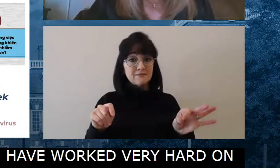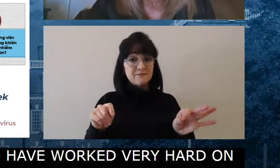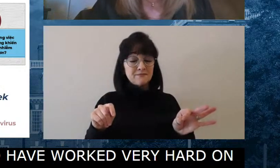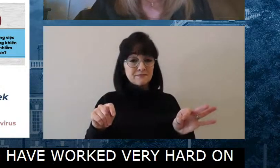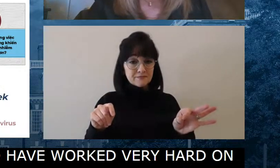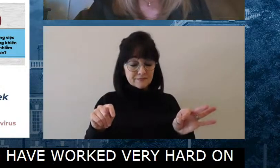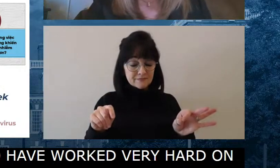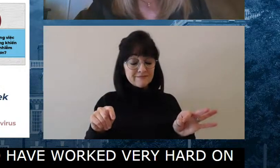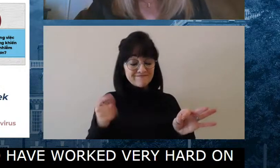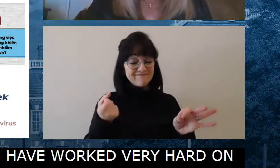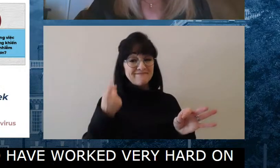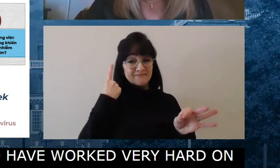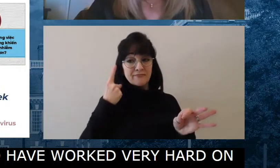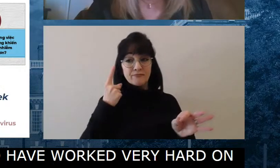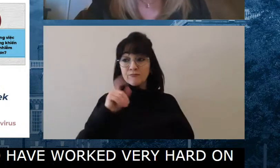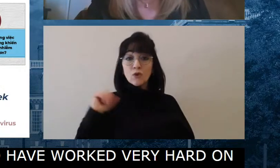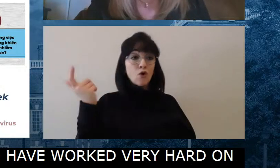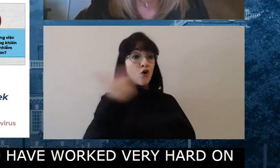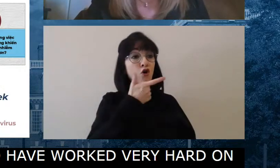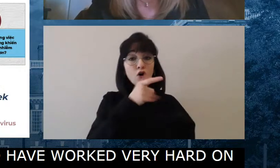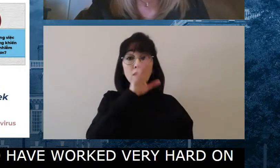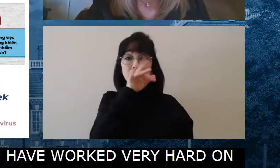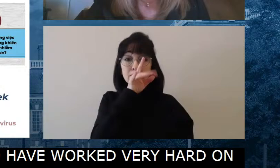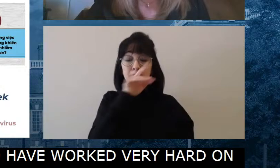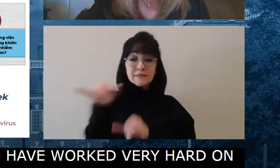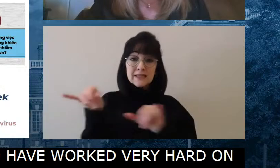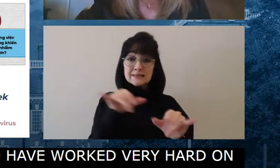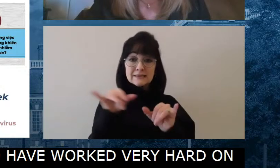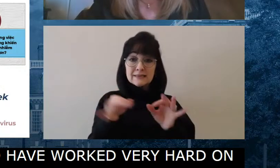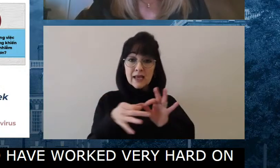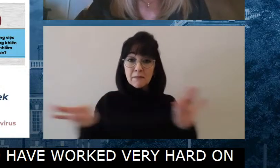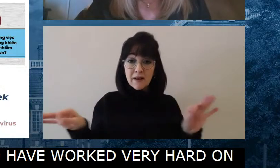and communities around the state about the importance of